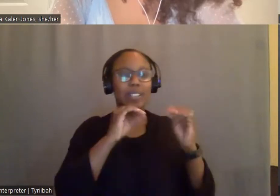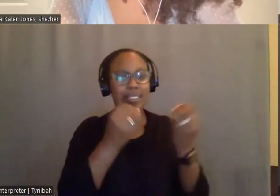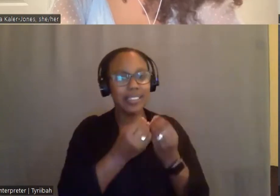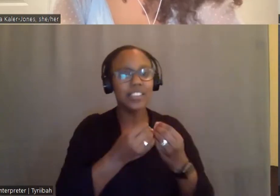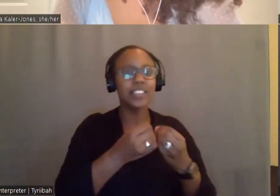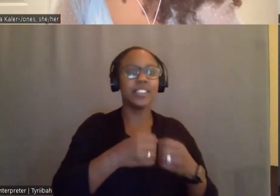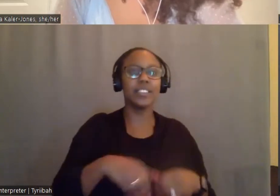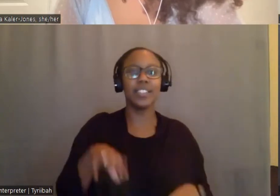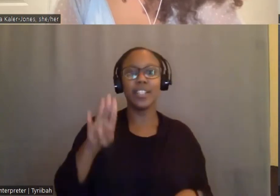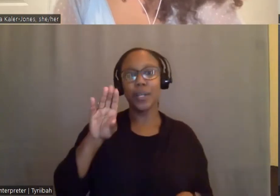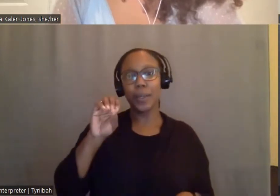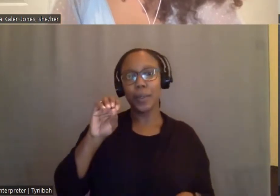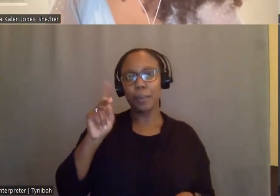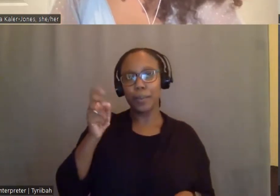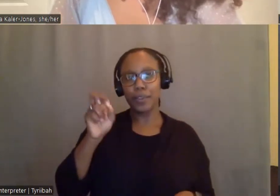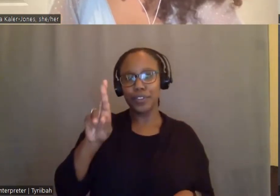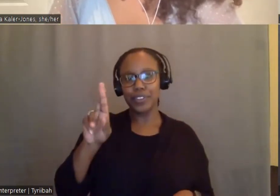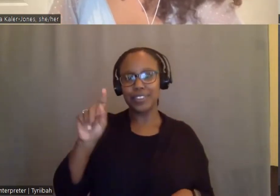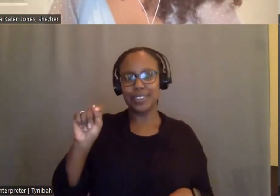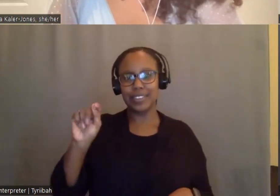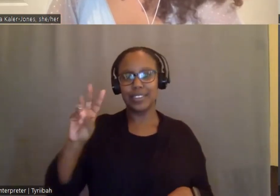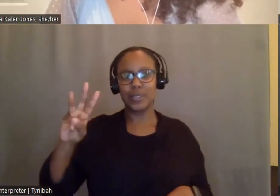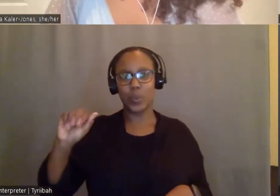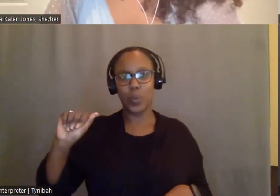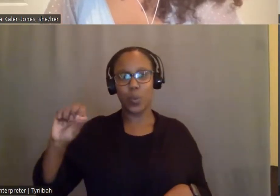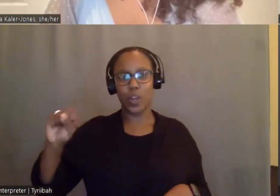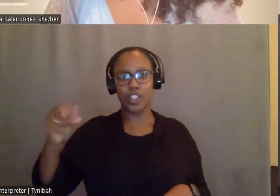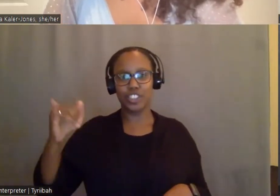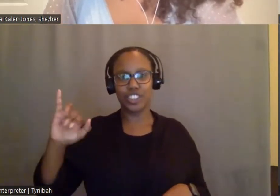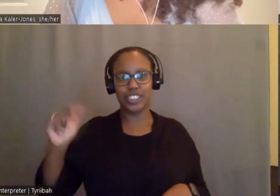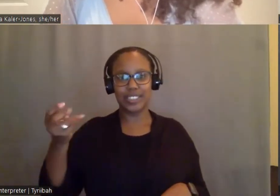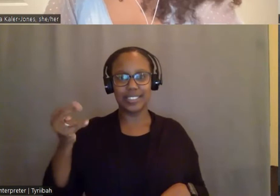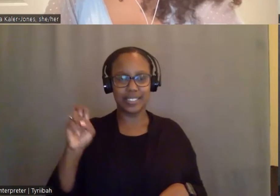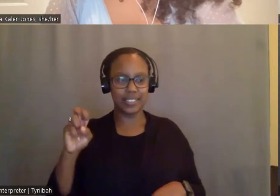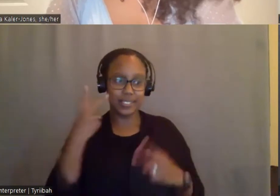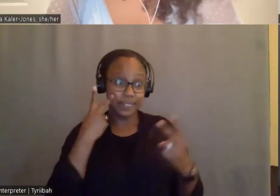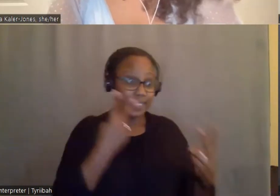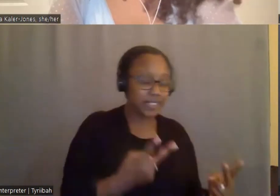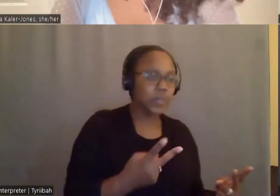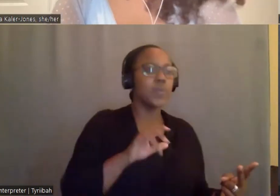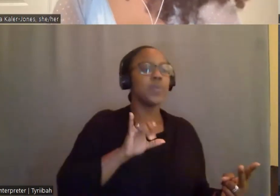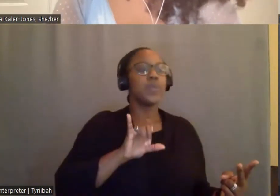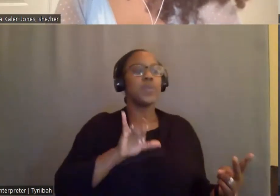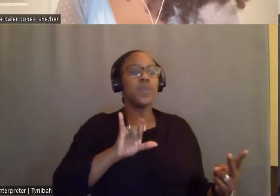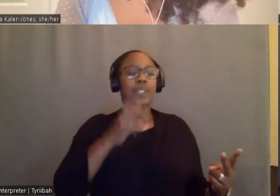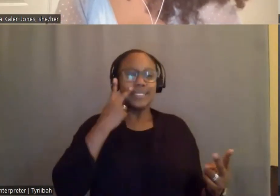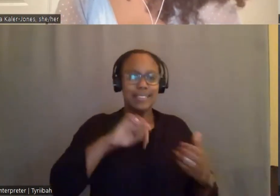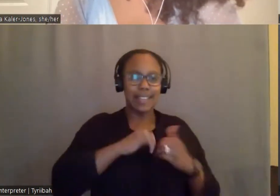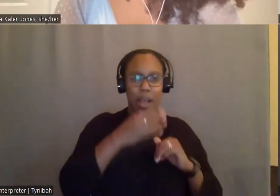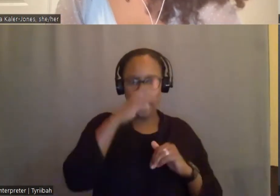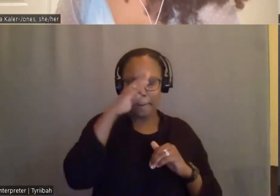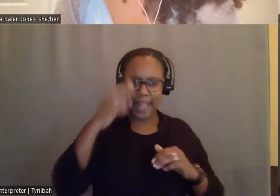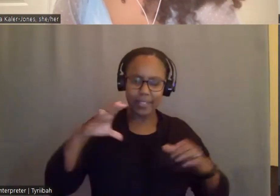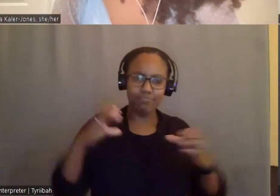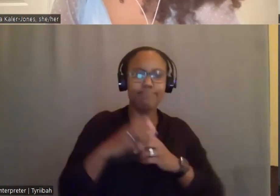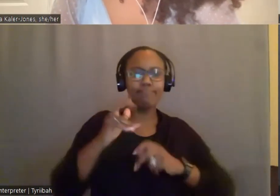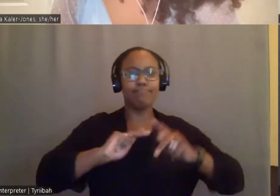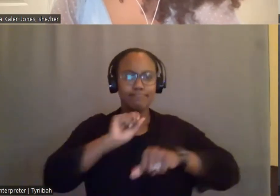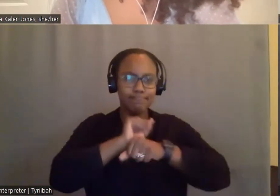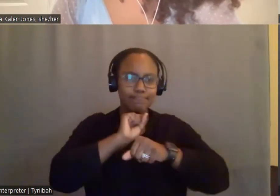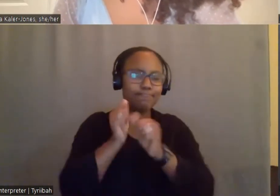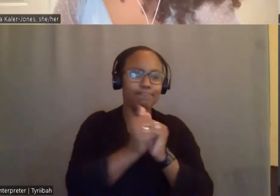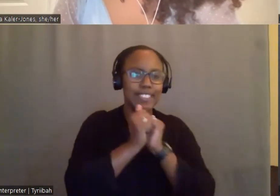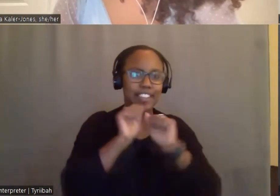Booker T. Washington visits the city and says it's an example of what Black ingenuity can create. And so it really becomes well known as a